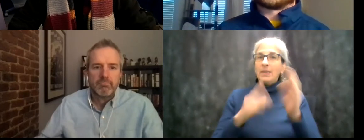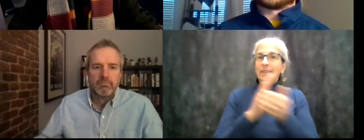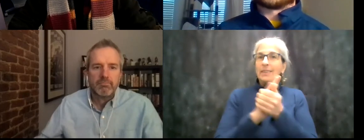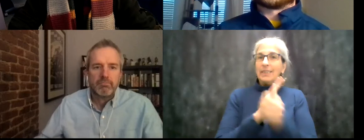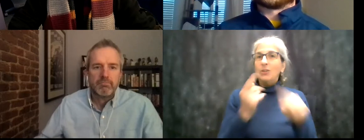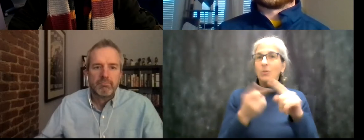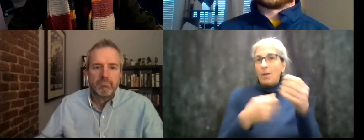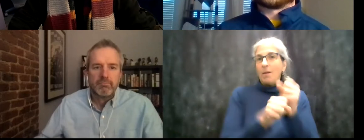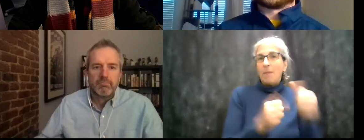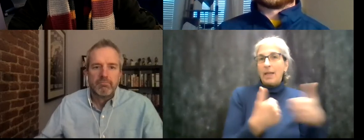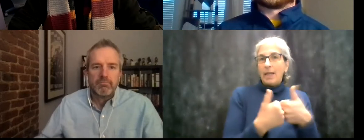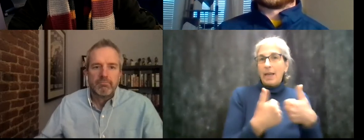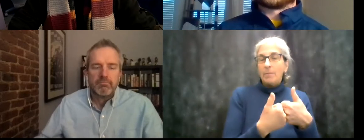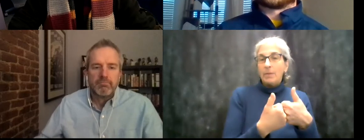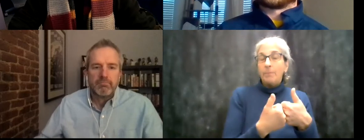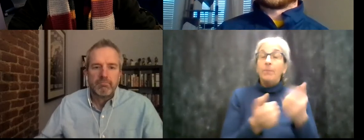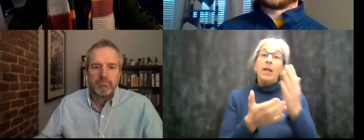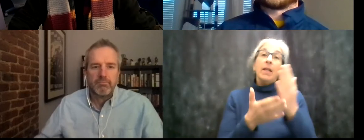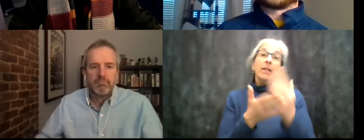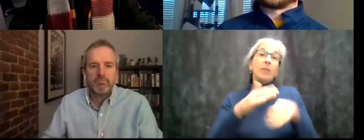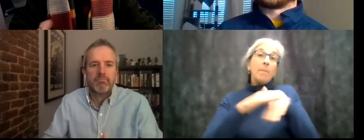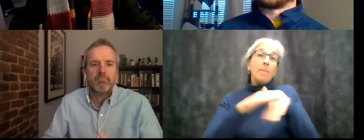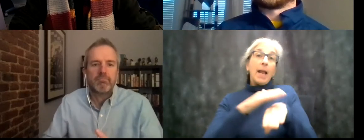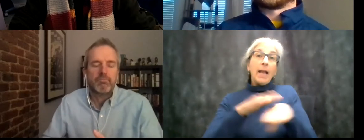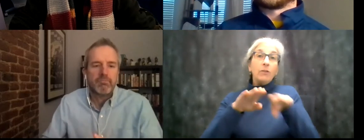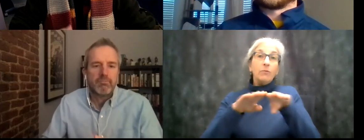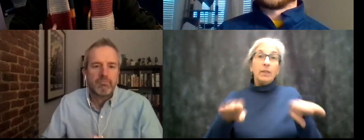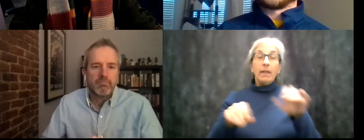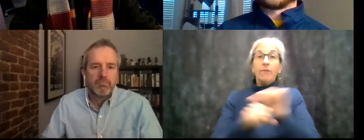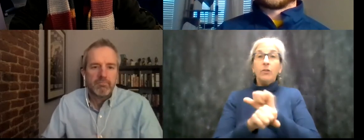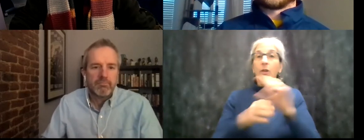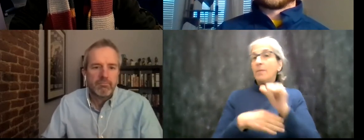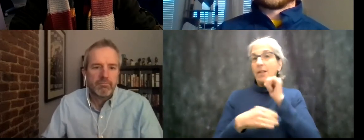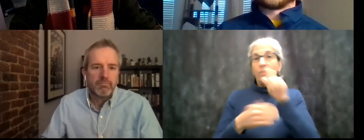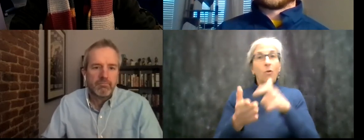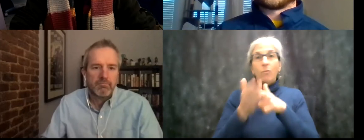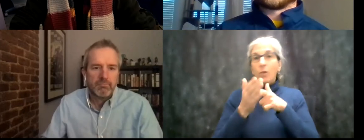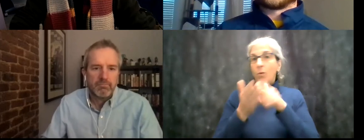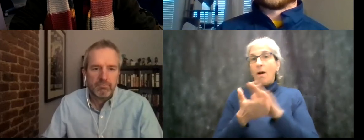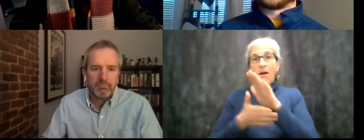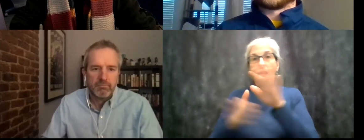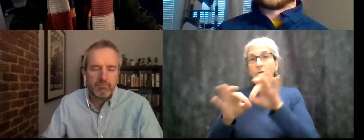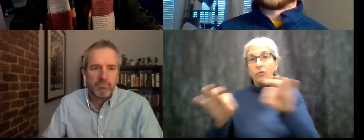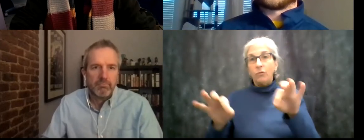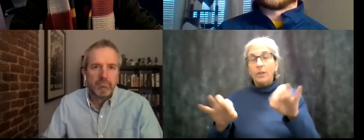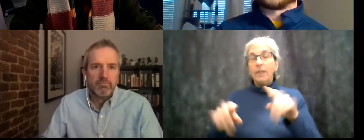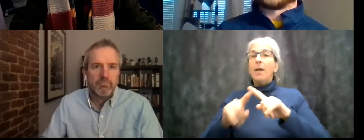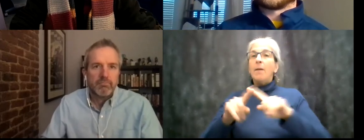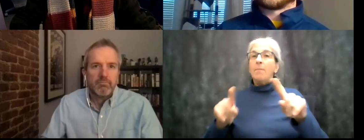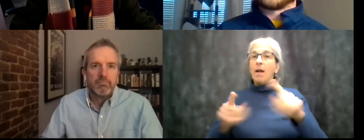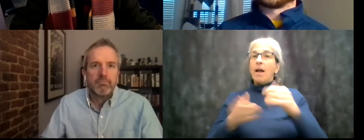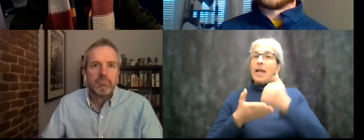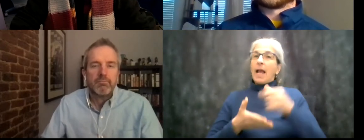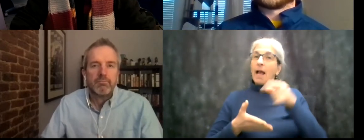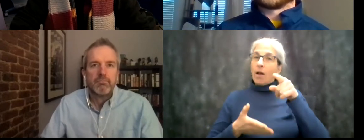that don't necessarily need college degrees, but can get you started down that path and help you show that you have the ability to be in the